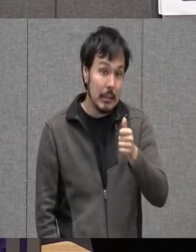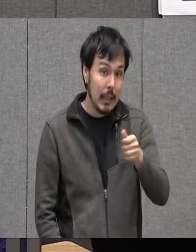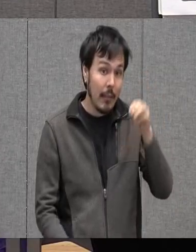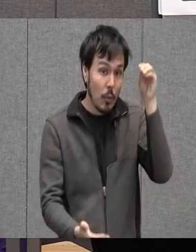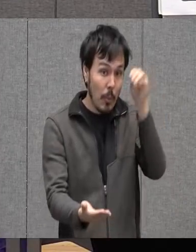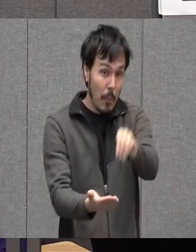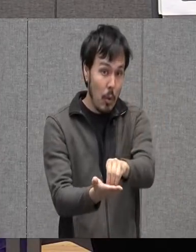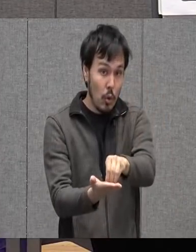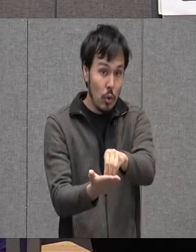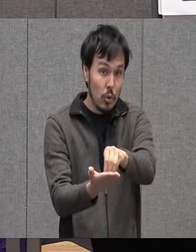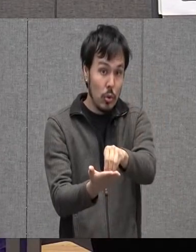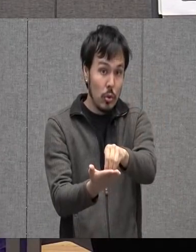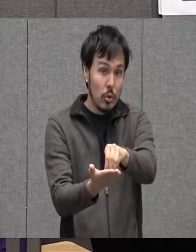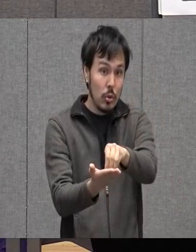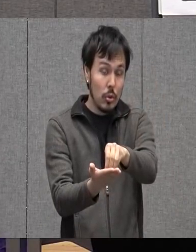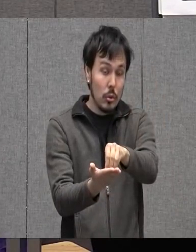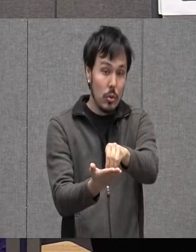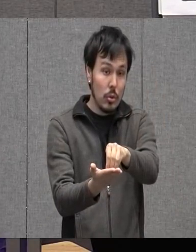placed